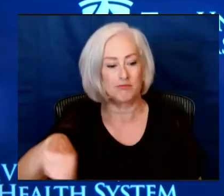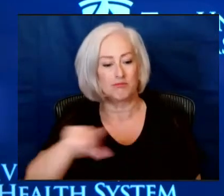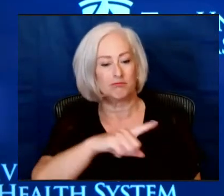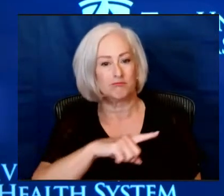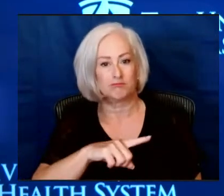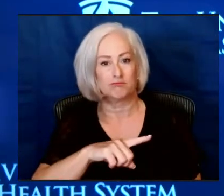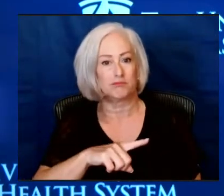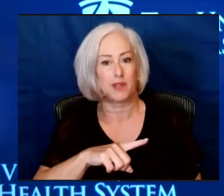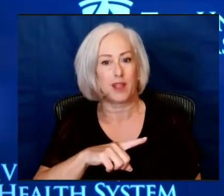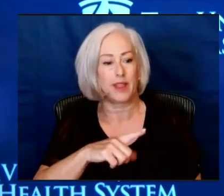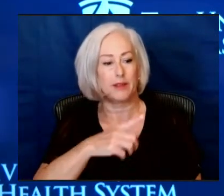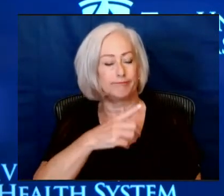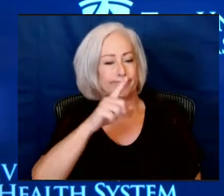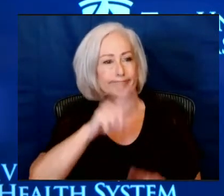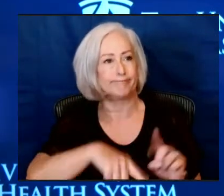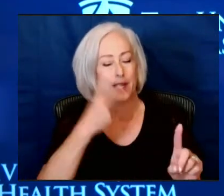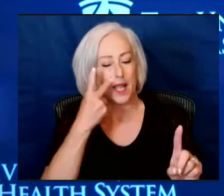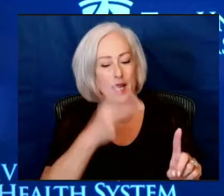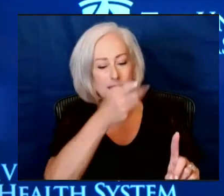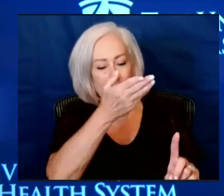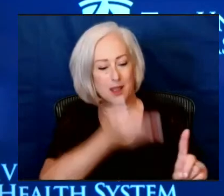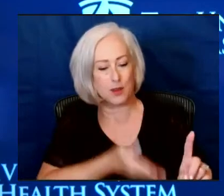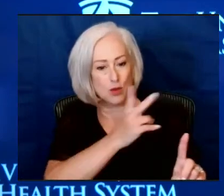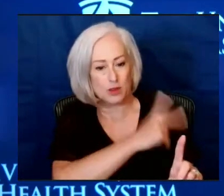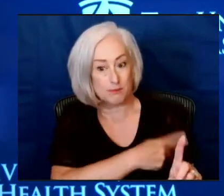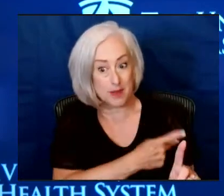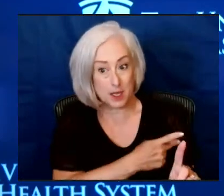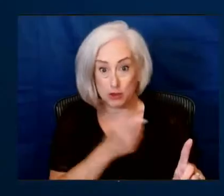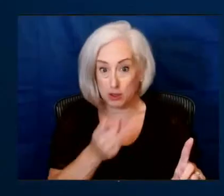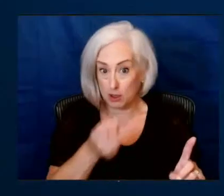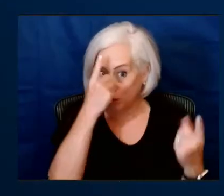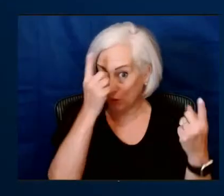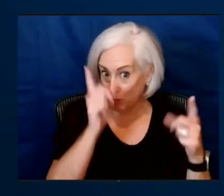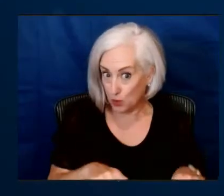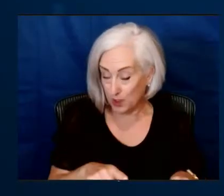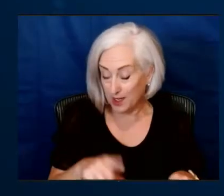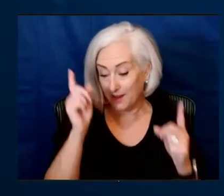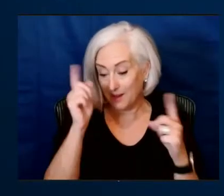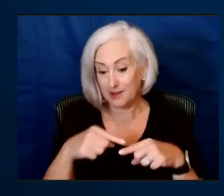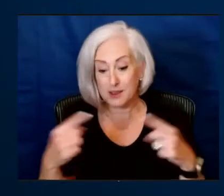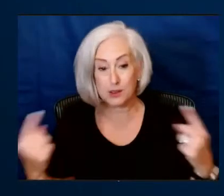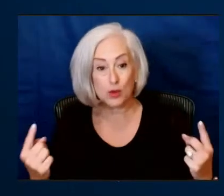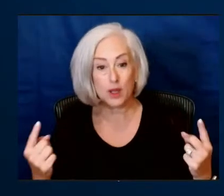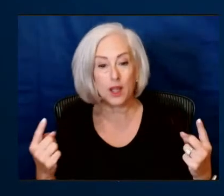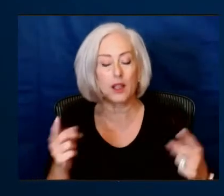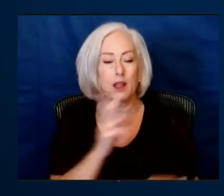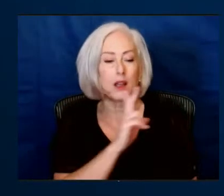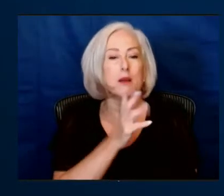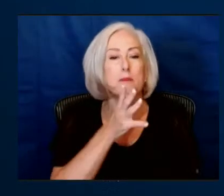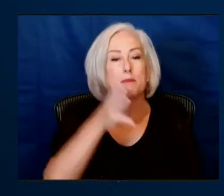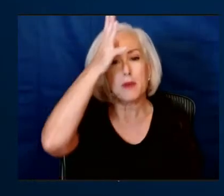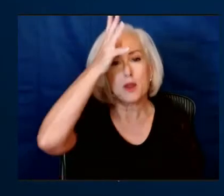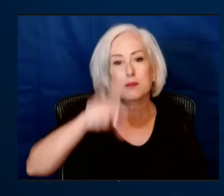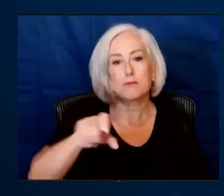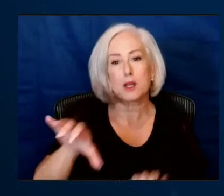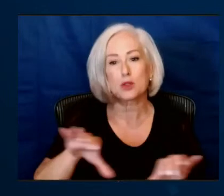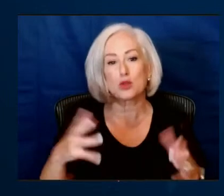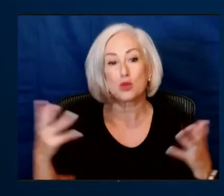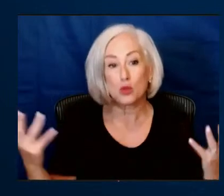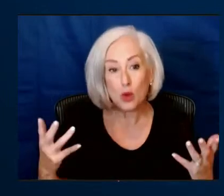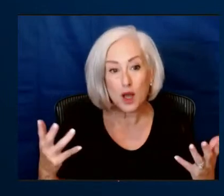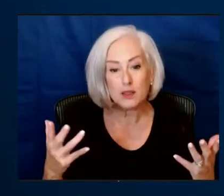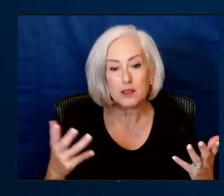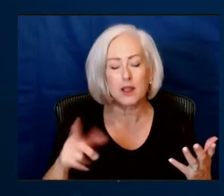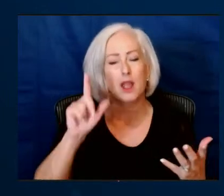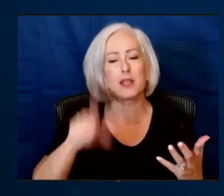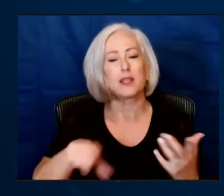invisible. Do you agree or disagree? What are parents to do? What needs to happen to make a change? Let's turn to our guests